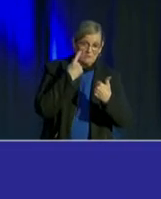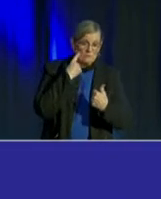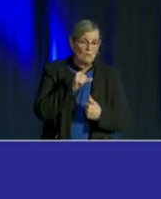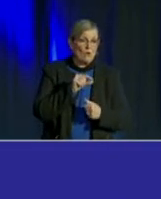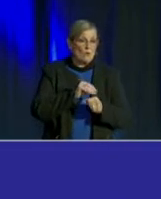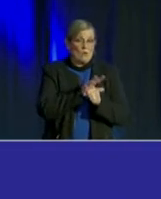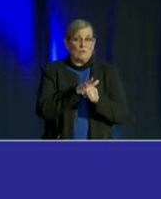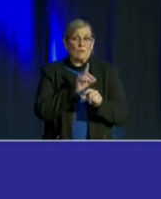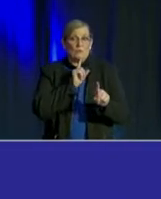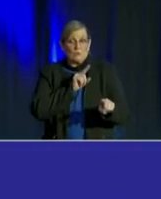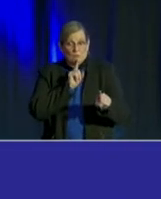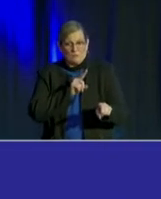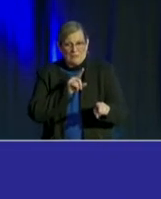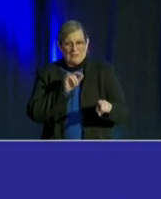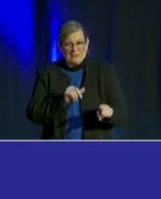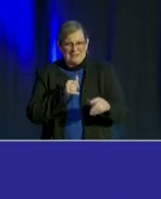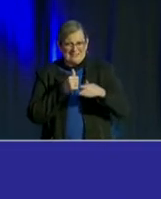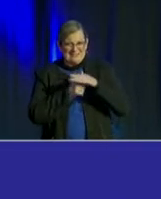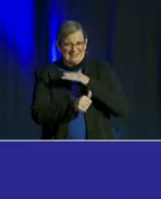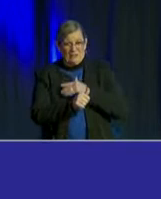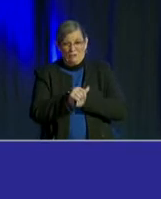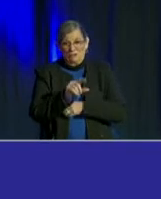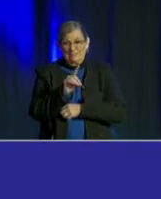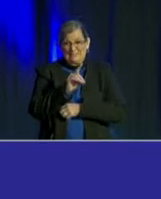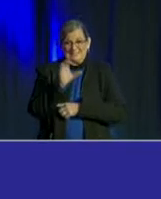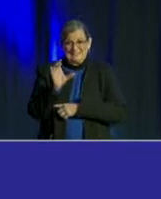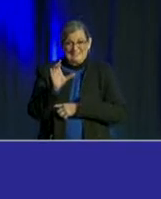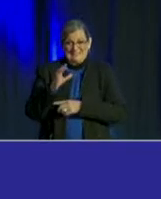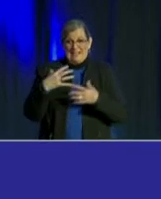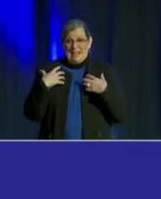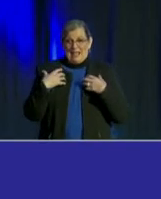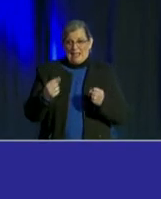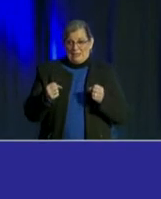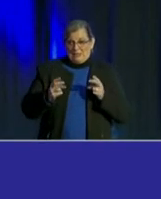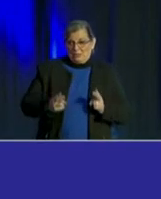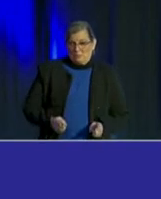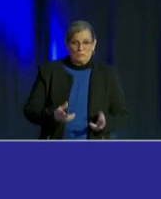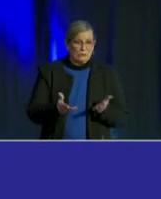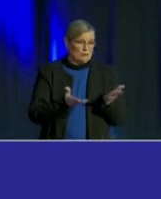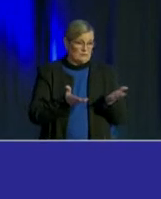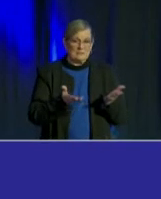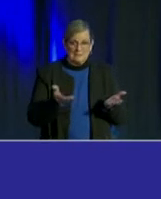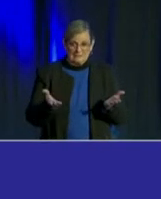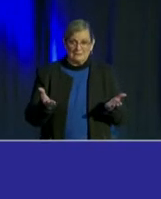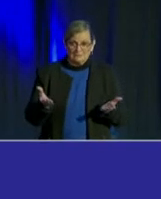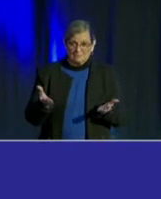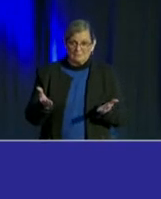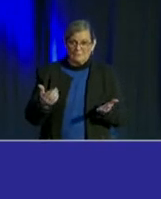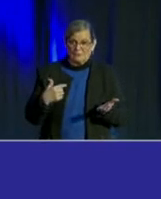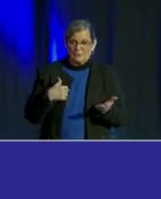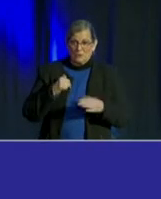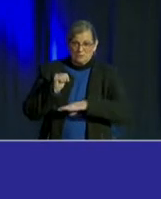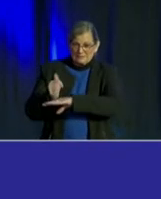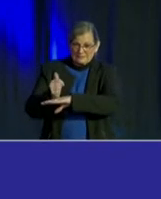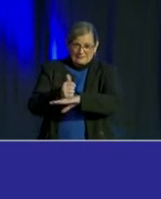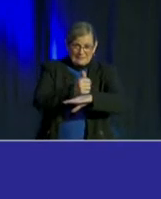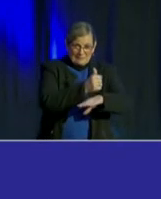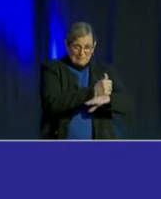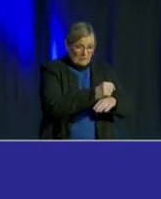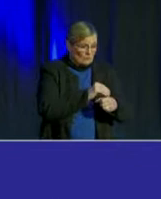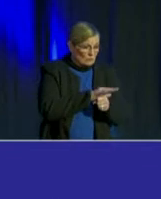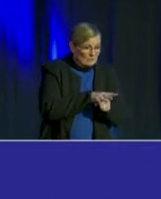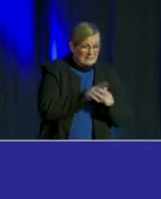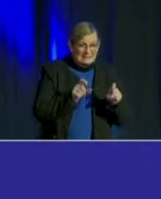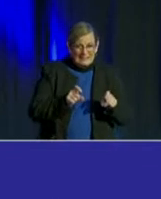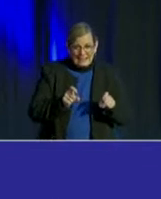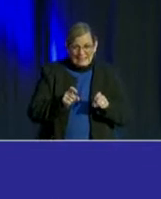the mayor's whole of government approach, DC Health skillfully directs our COVID testing efforts, our disease surveillance, and the